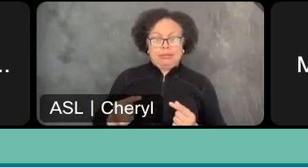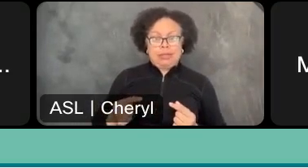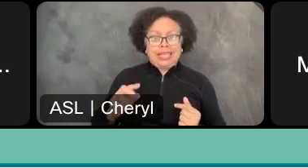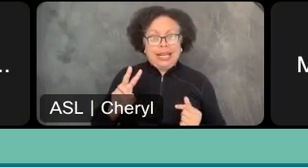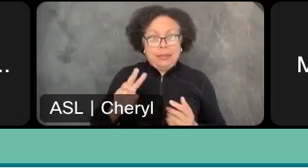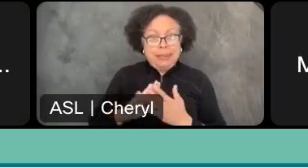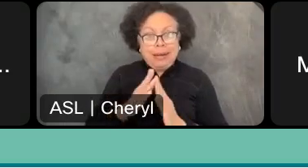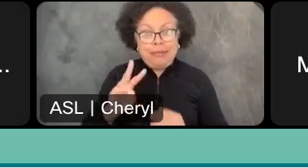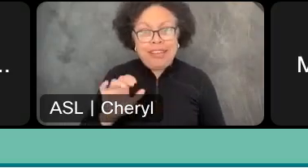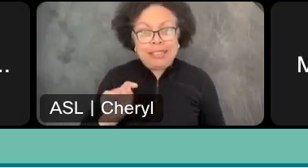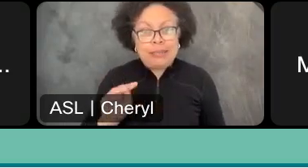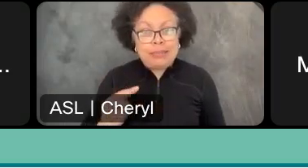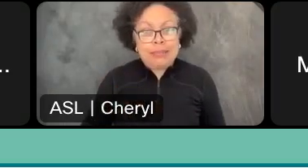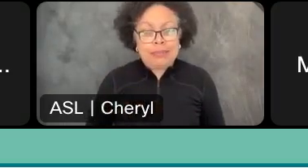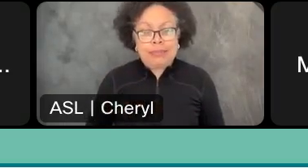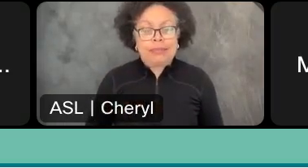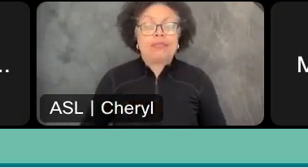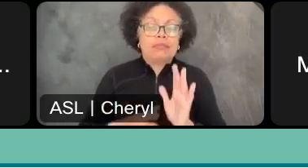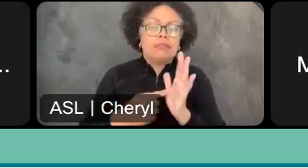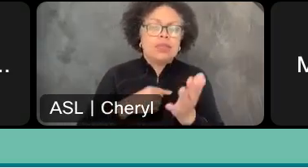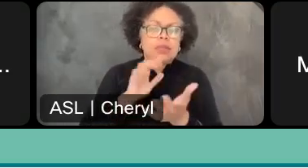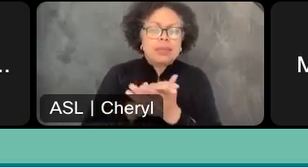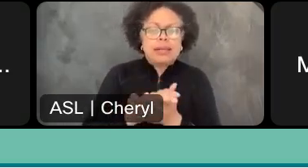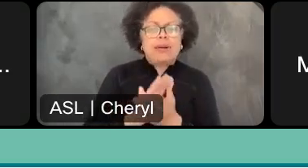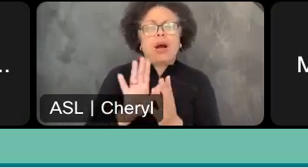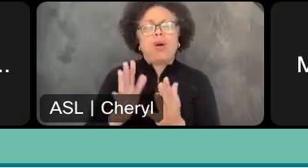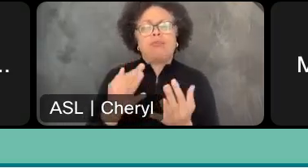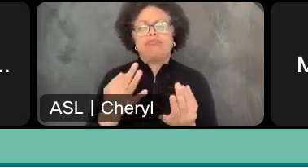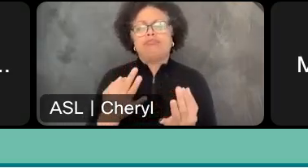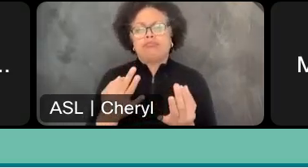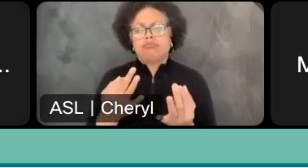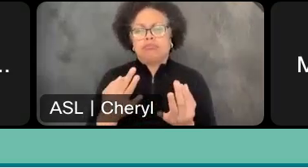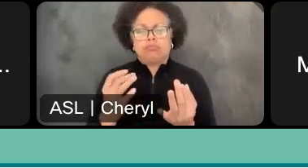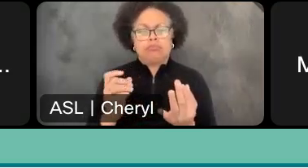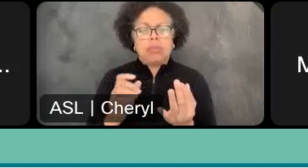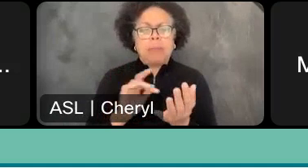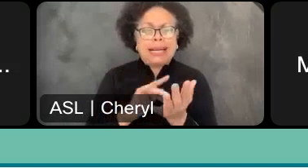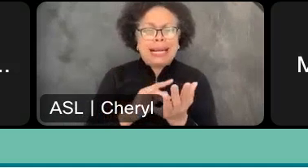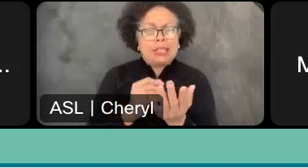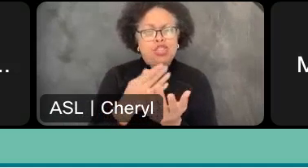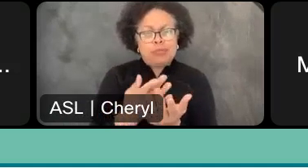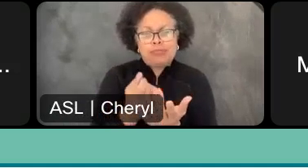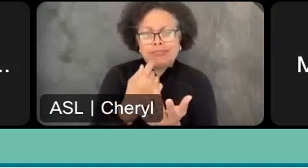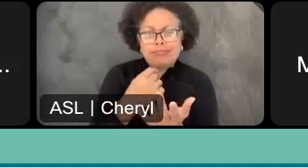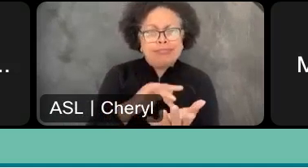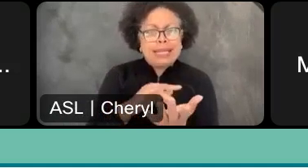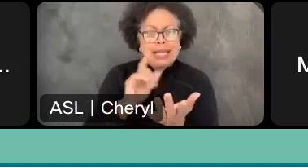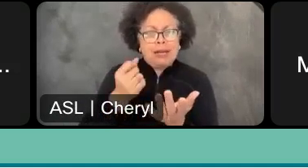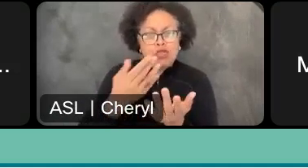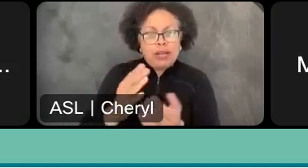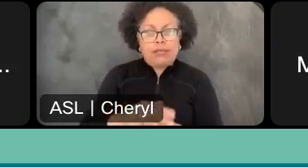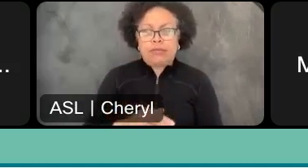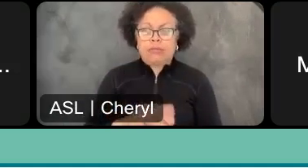We also sometimes believe that medication is the only effective treatment, and that without medication, people